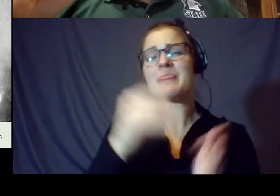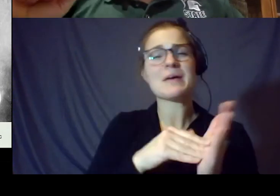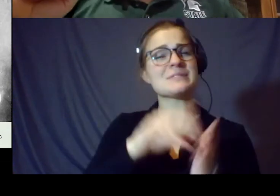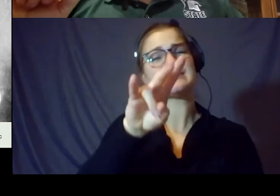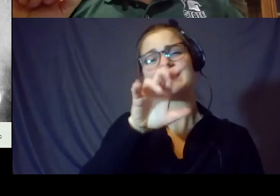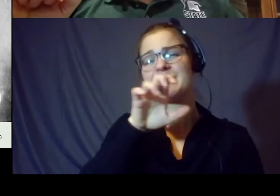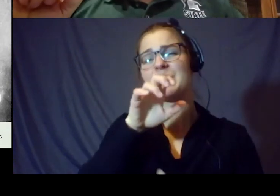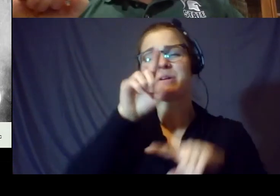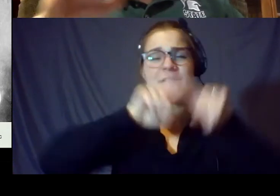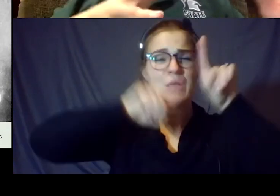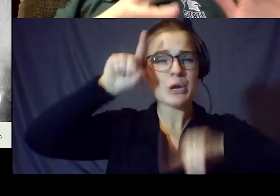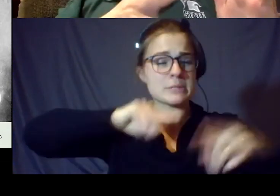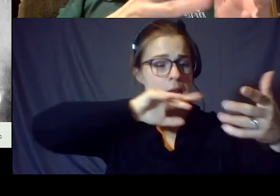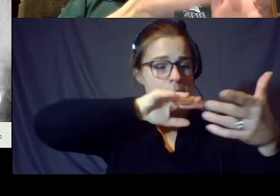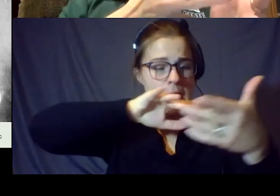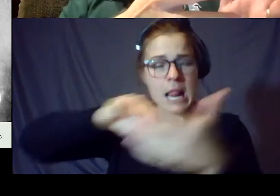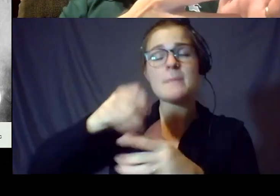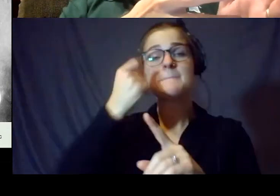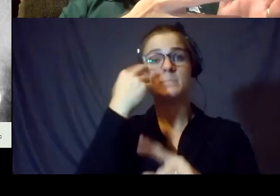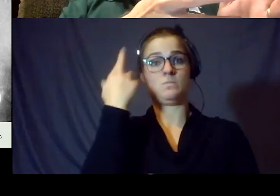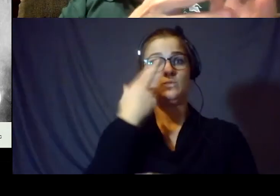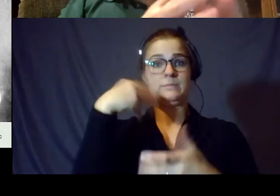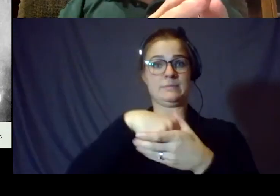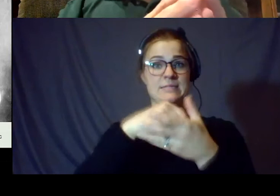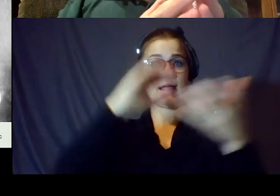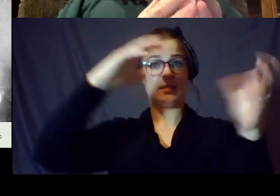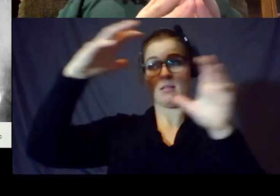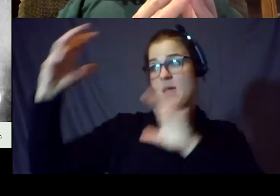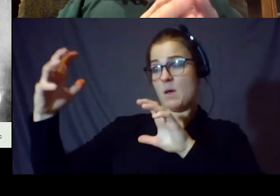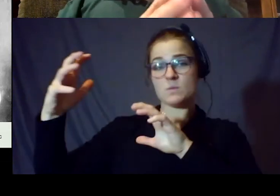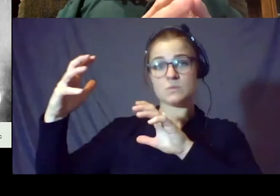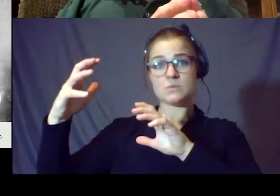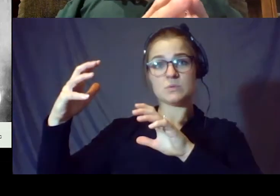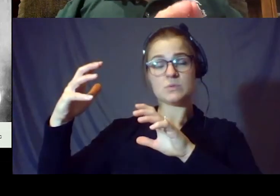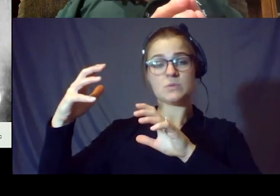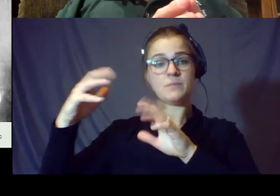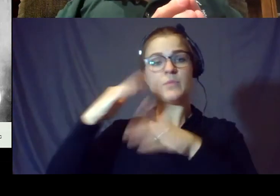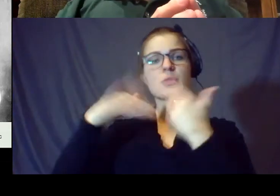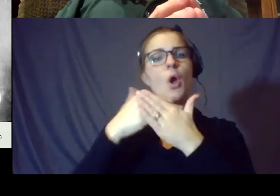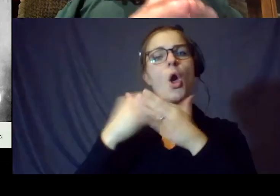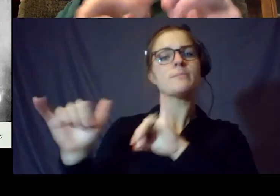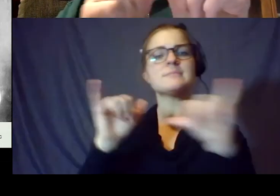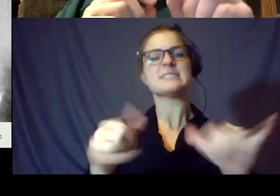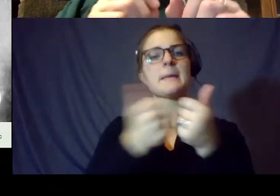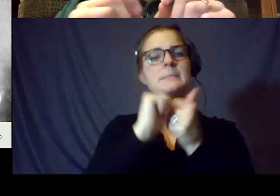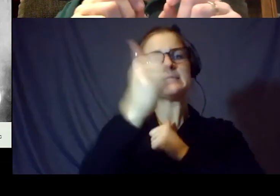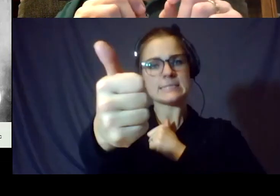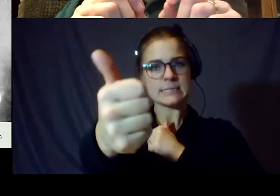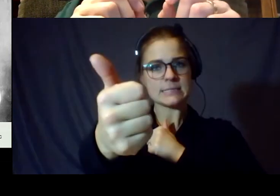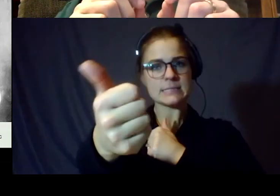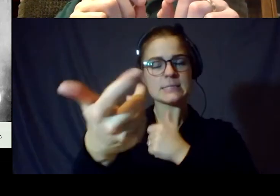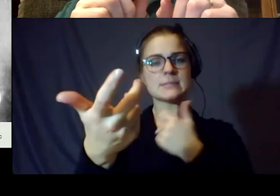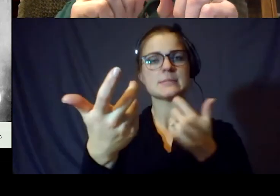they were in the clouds, which were very far, which were believed to be far away, they're all the same distance. So even though we don't